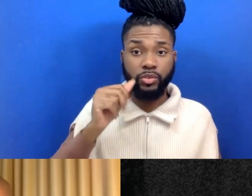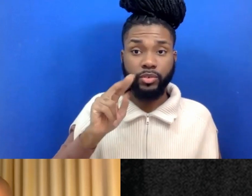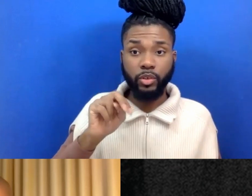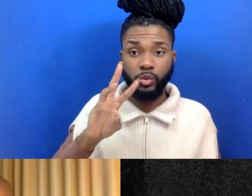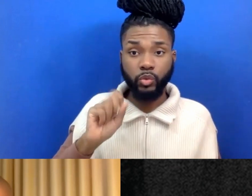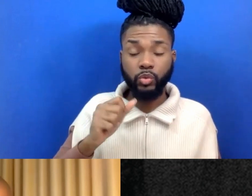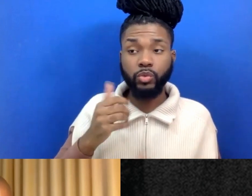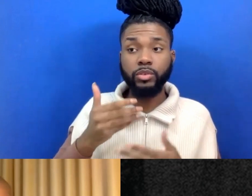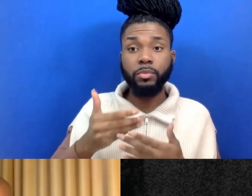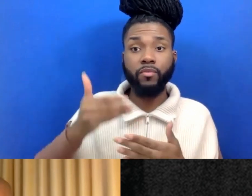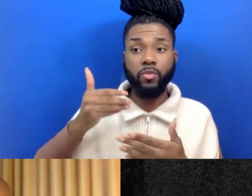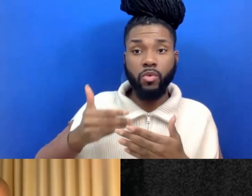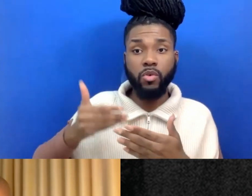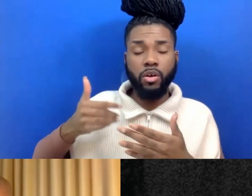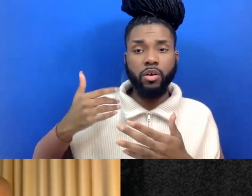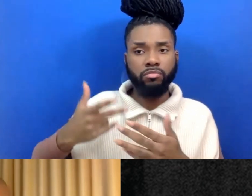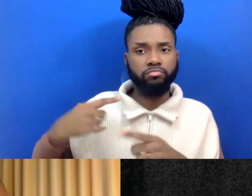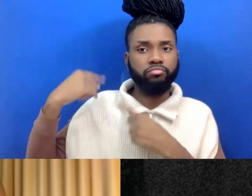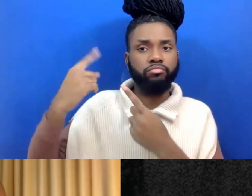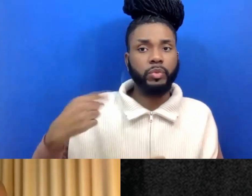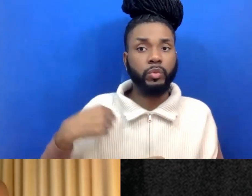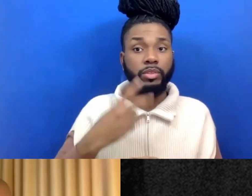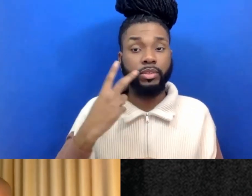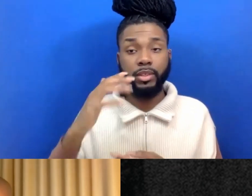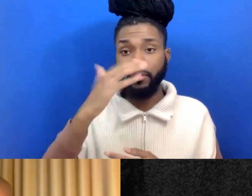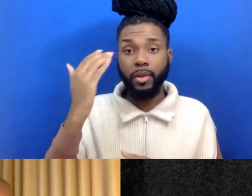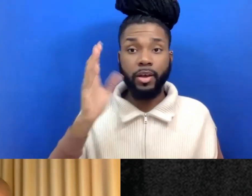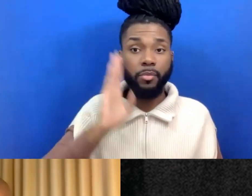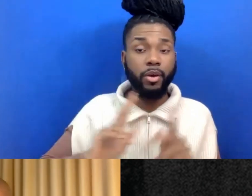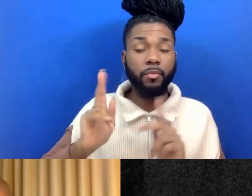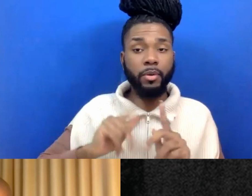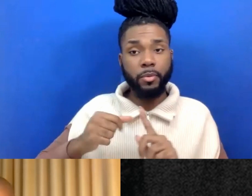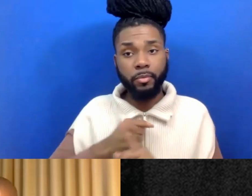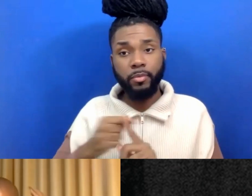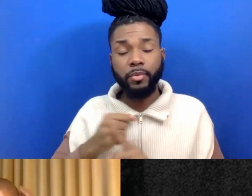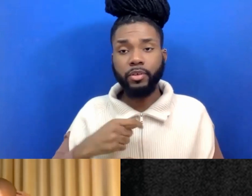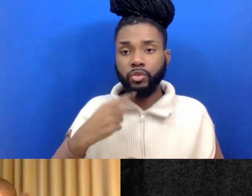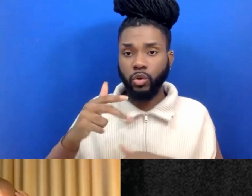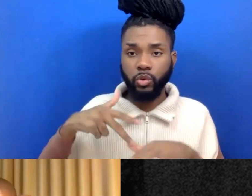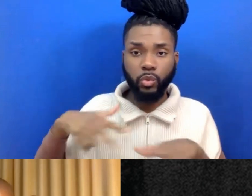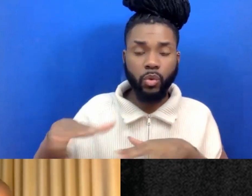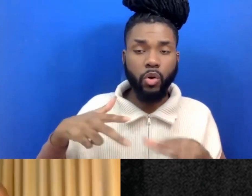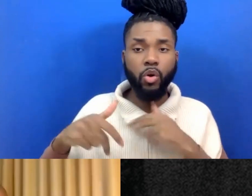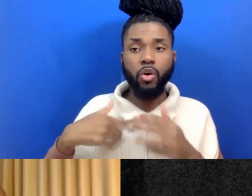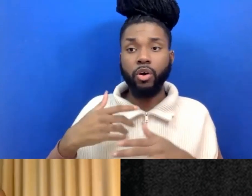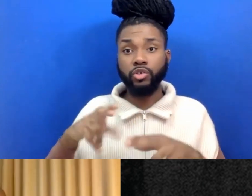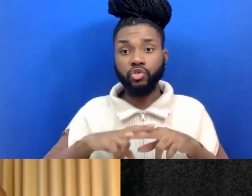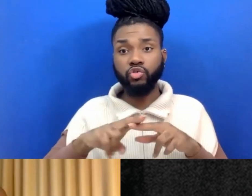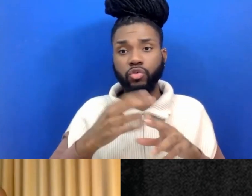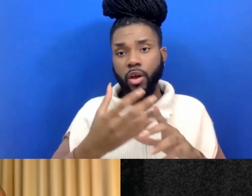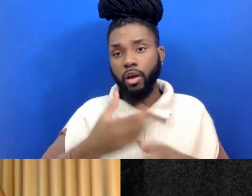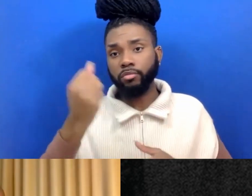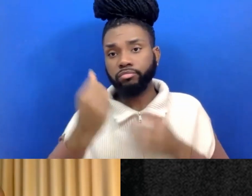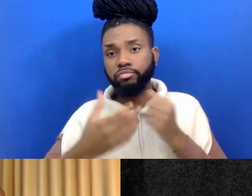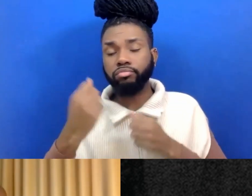before, Black and brown people are being beaten, told to walk, segregated, pulled off trains and buses, stopped at the border, and